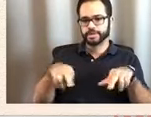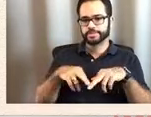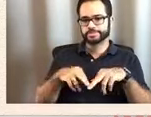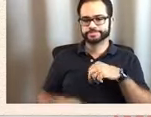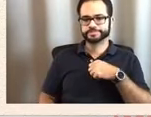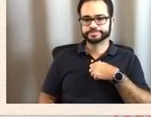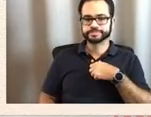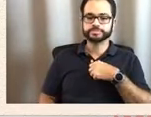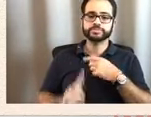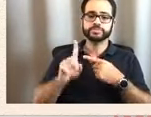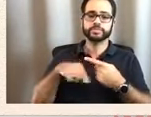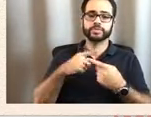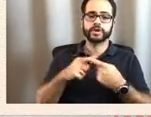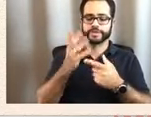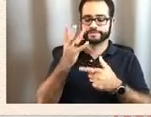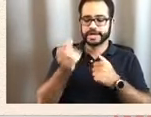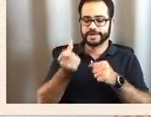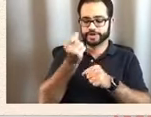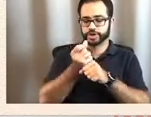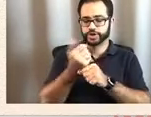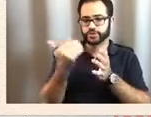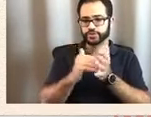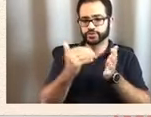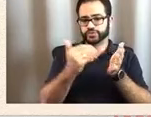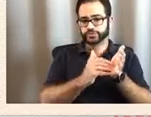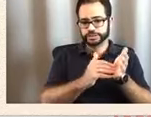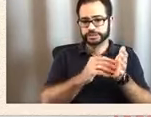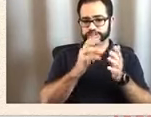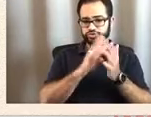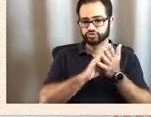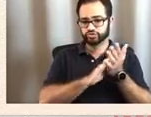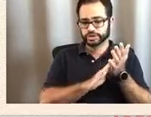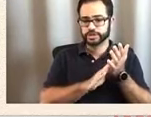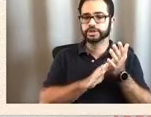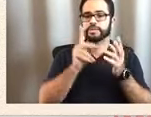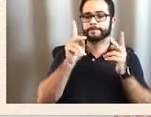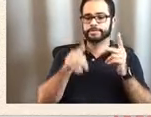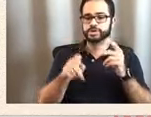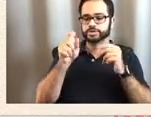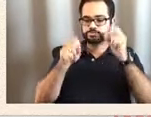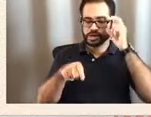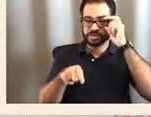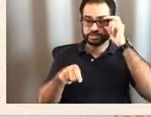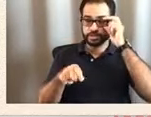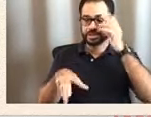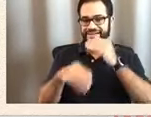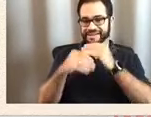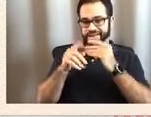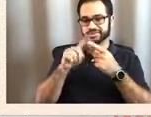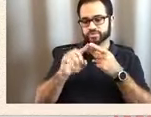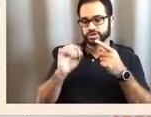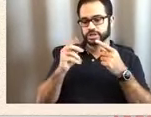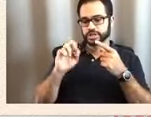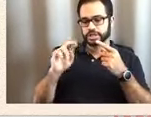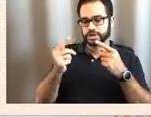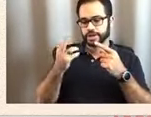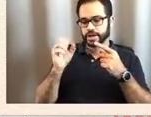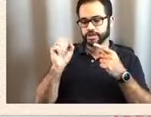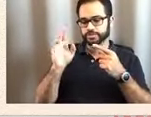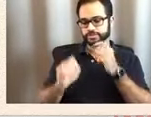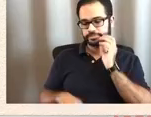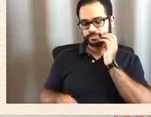the 5-year rescreening, the employee must be screened into the Clearinghouse. Initiate this screening